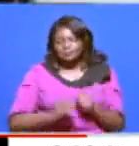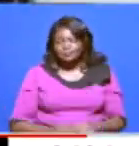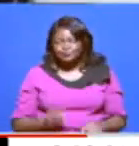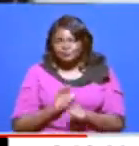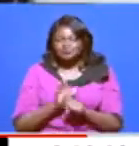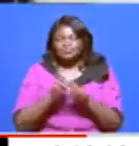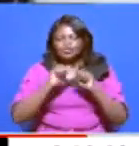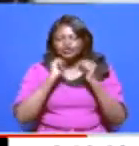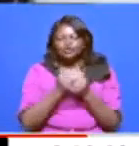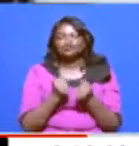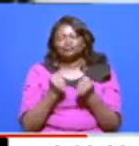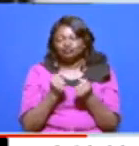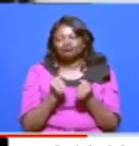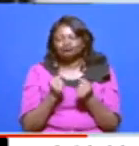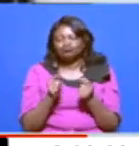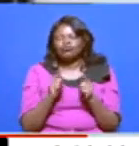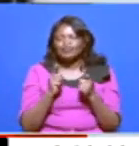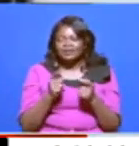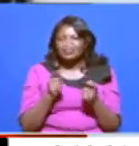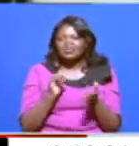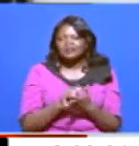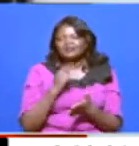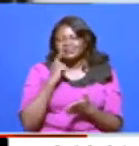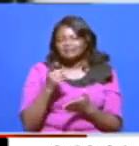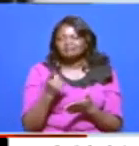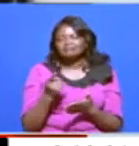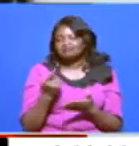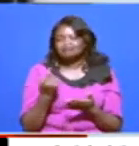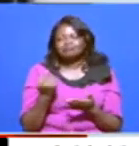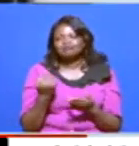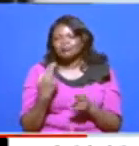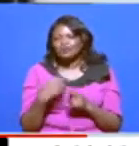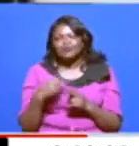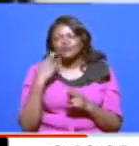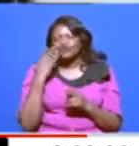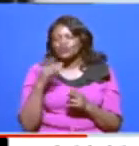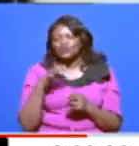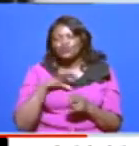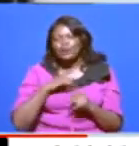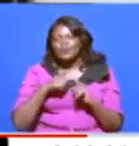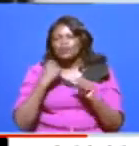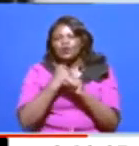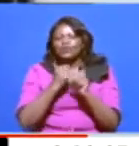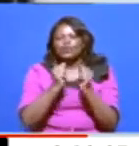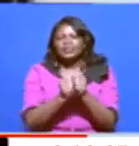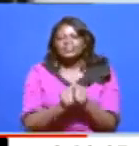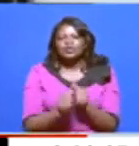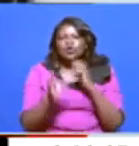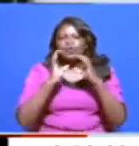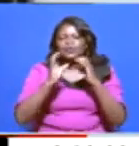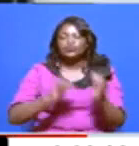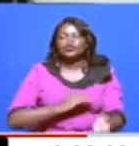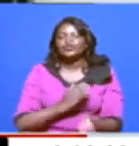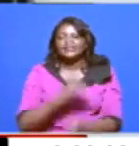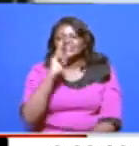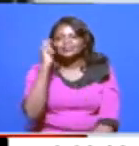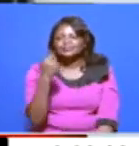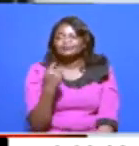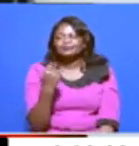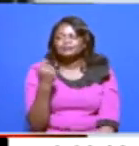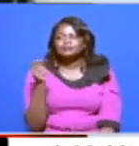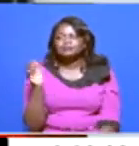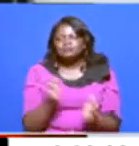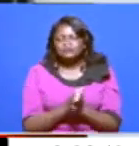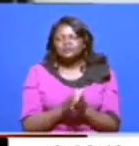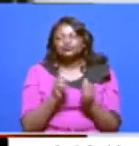accounts that we have mentioned are anonymous, but working with the Communications Authority and with the